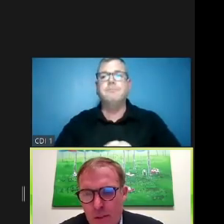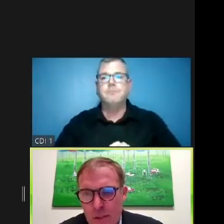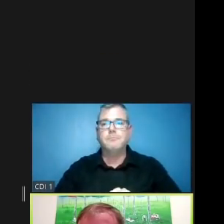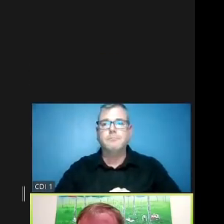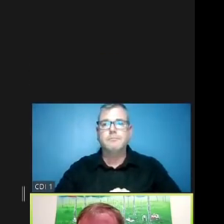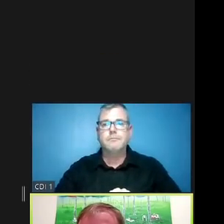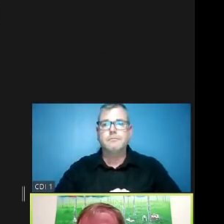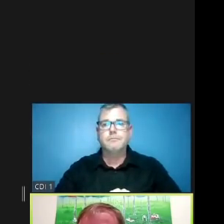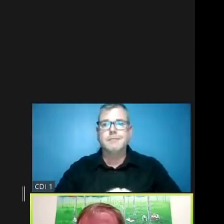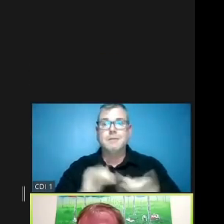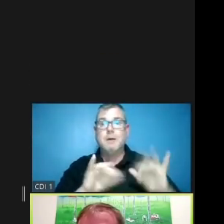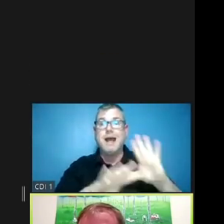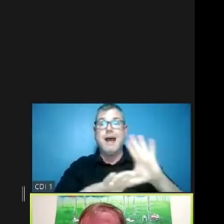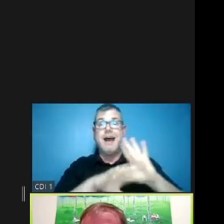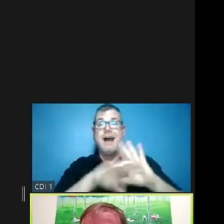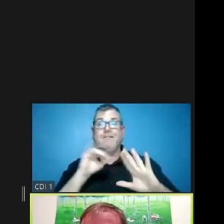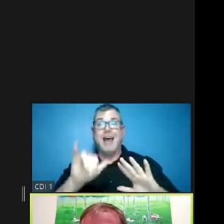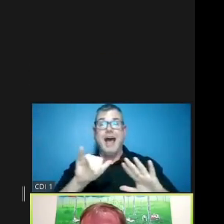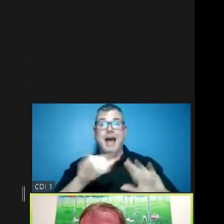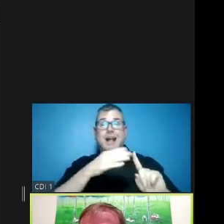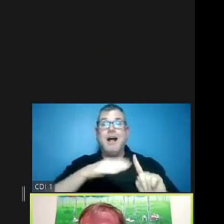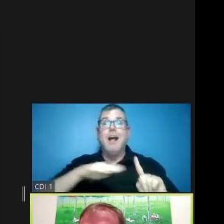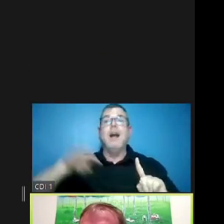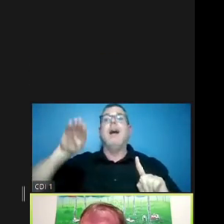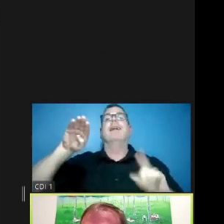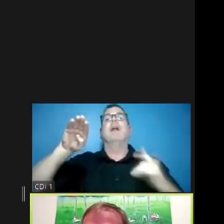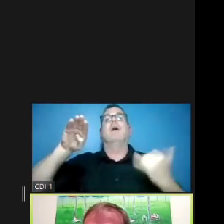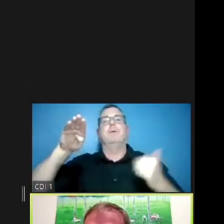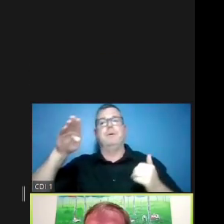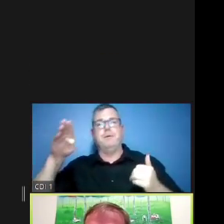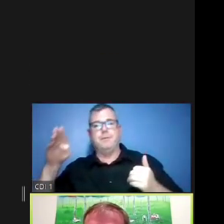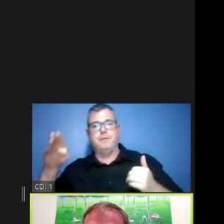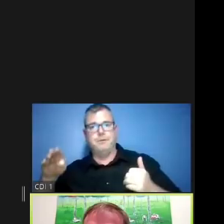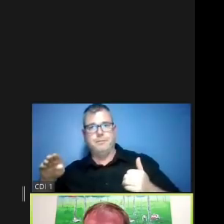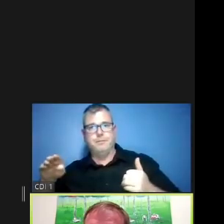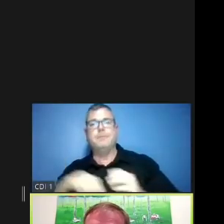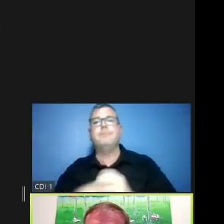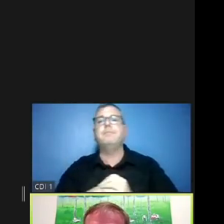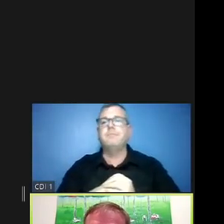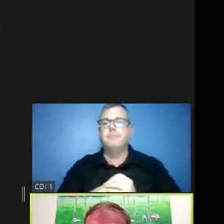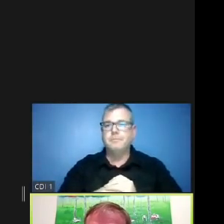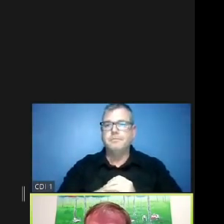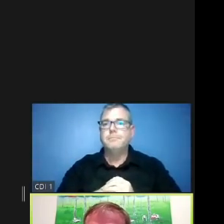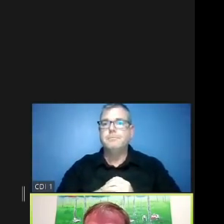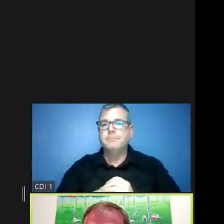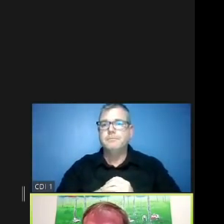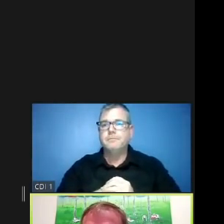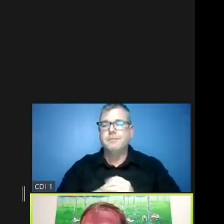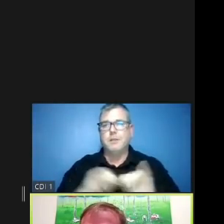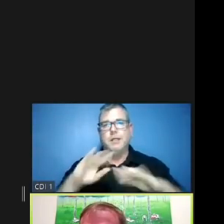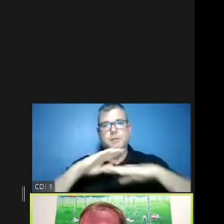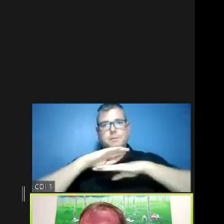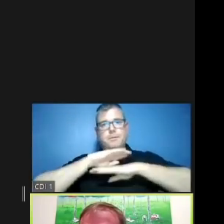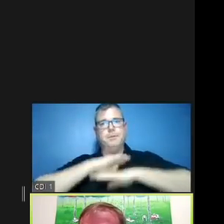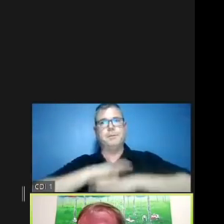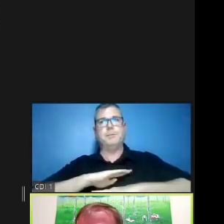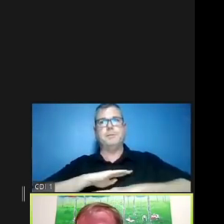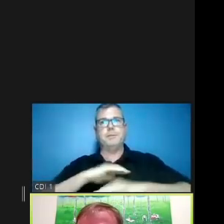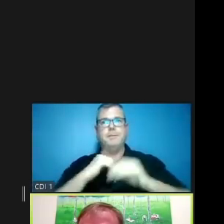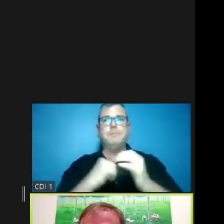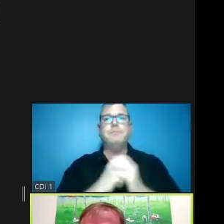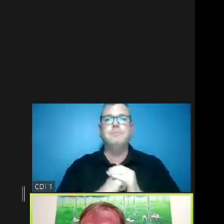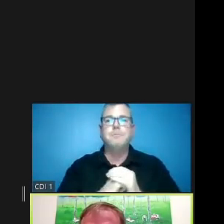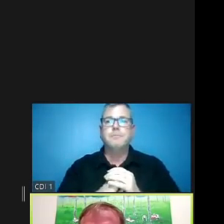third surge, which is encouraging and says a lot about the hard work and the sacrifices this community has made to flatten the curve